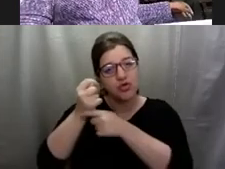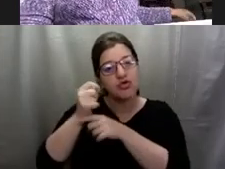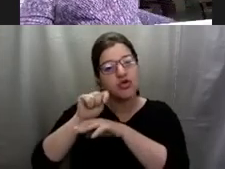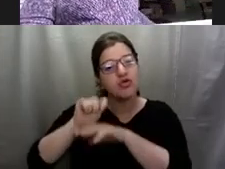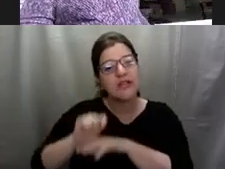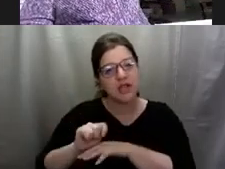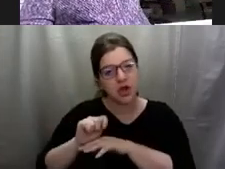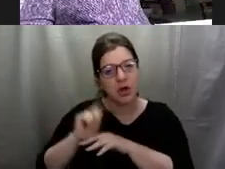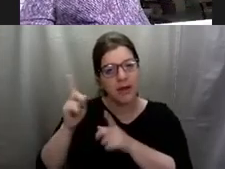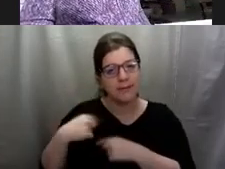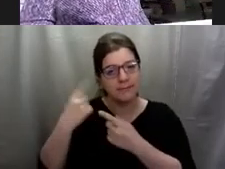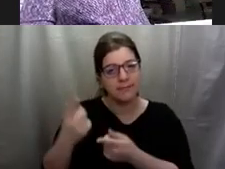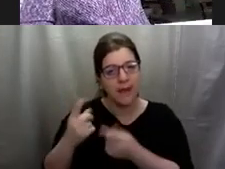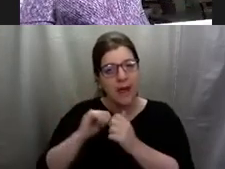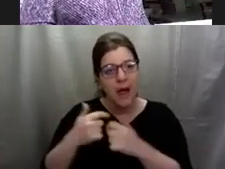had been doing church.